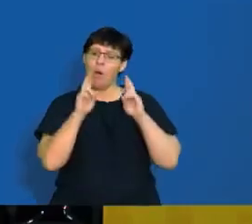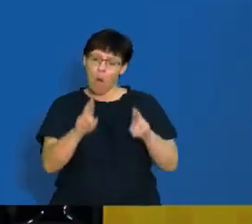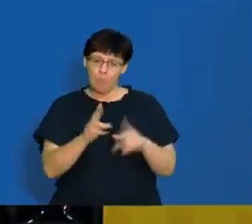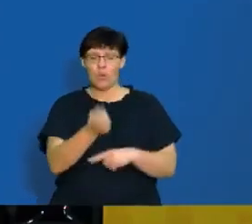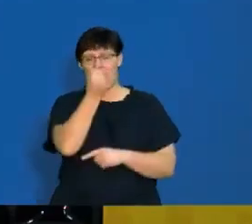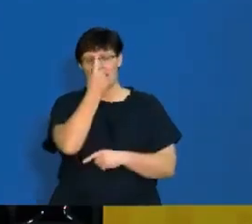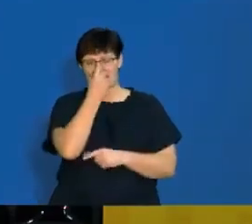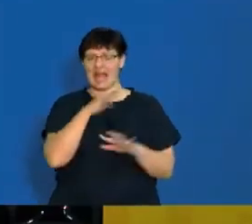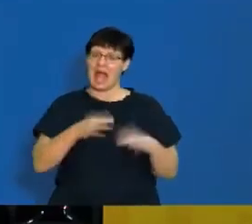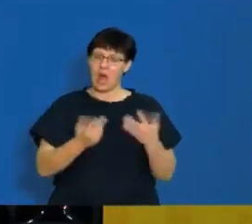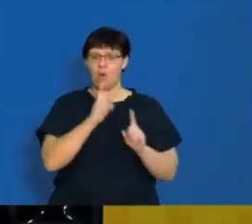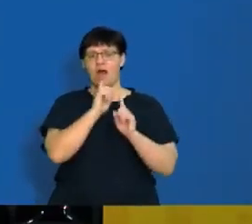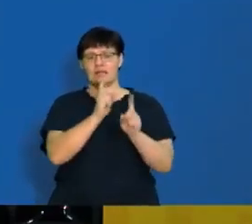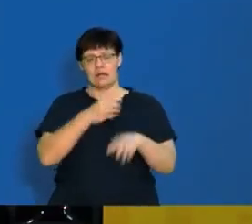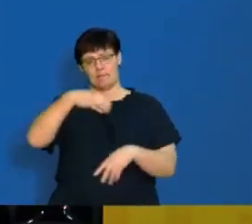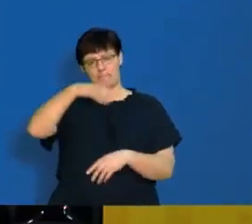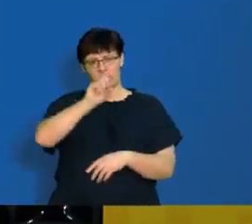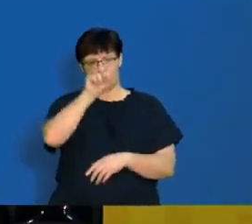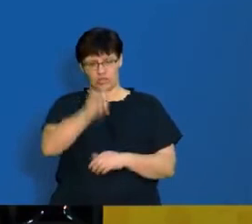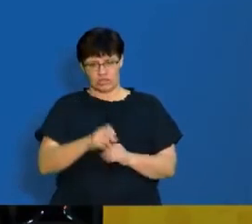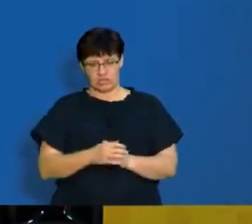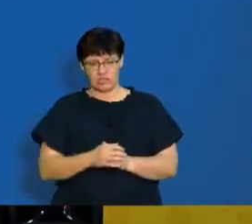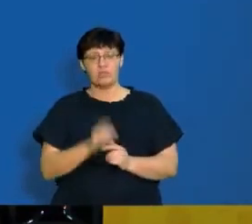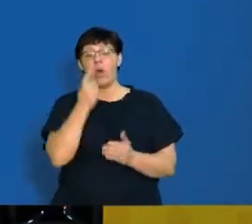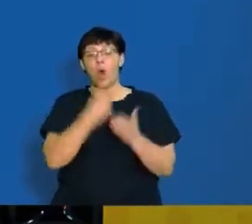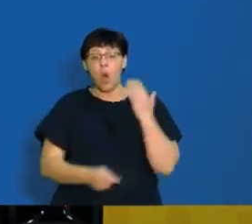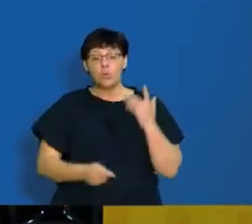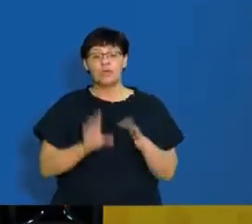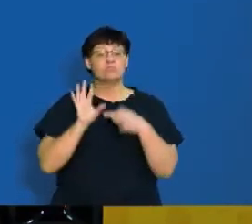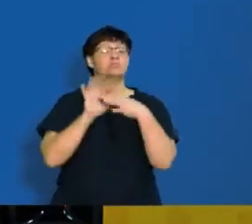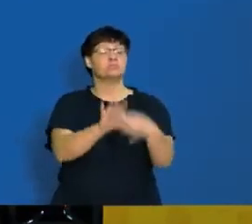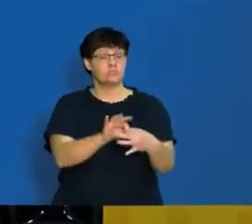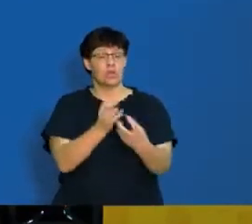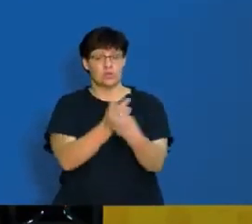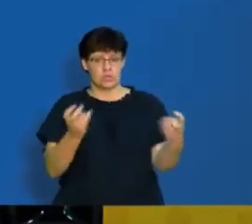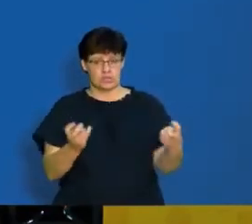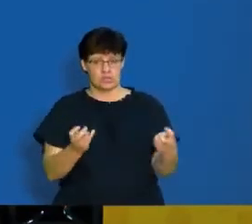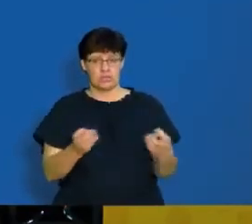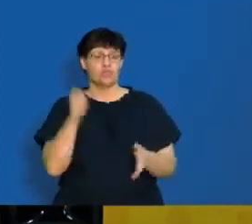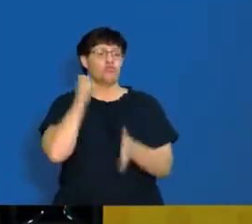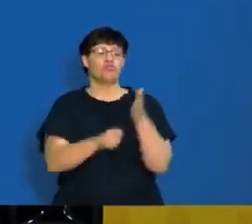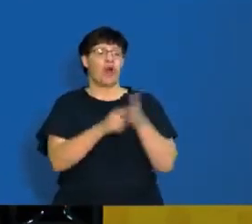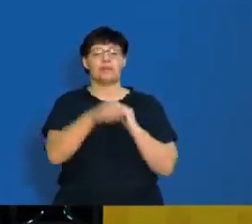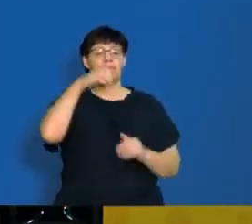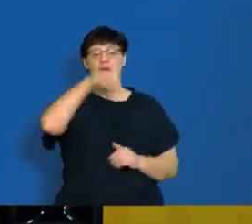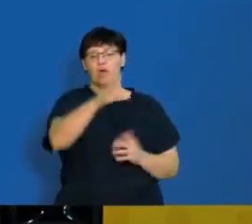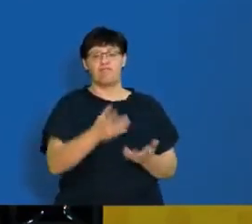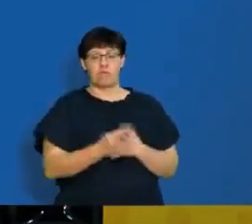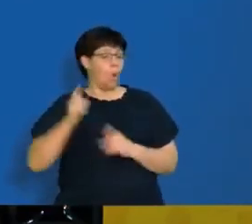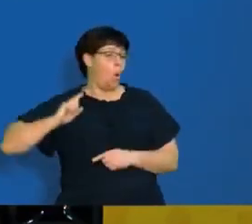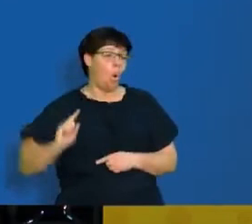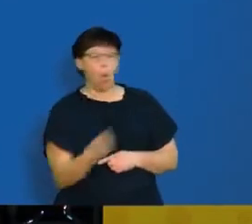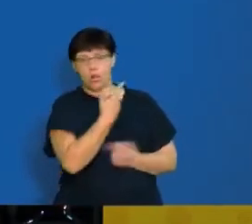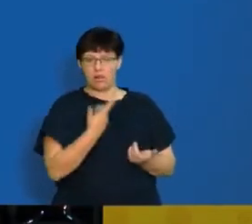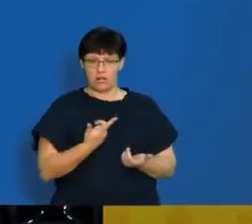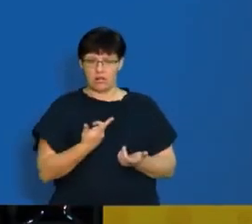understand how to answer paragraph questions. And you only choose the relevant sources. Don't just write a paragraph from all the sources that